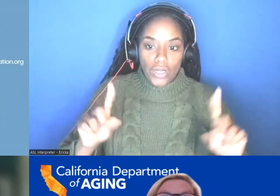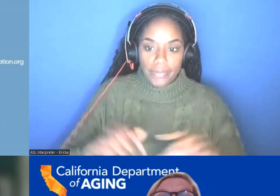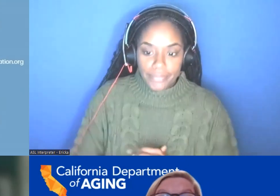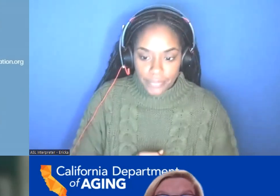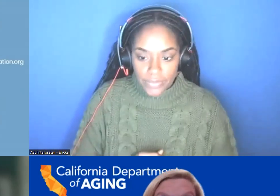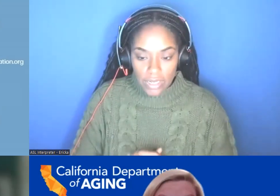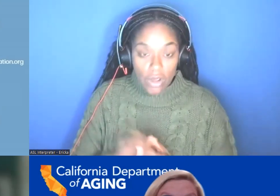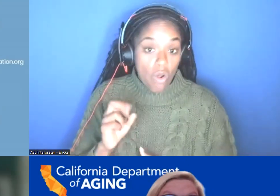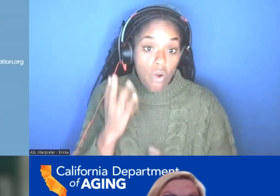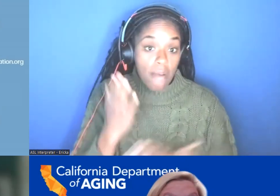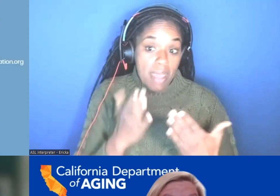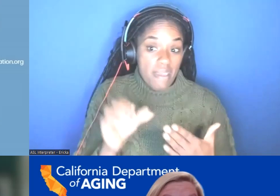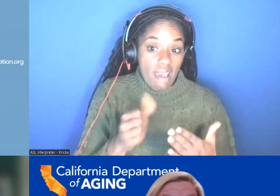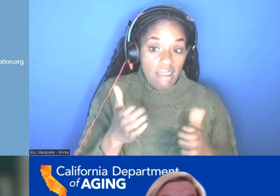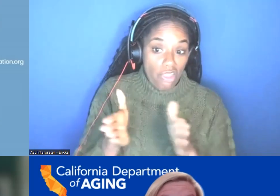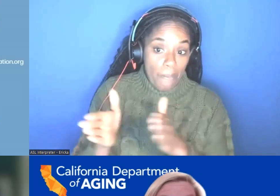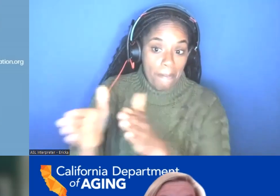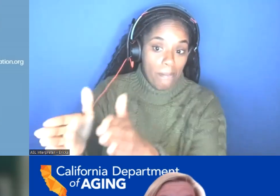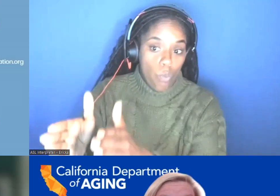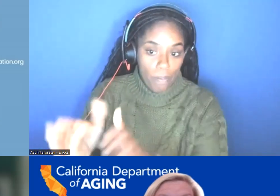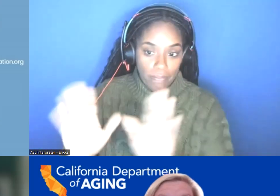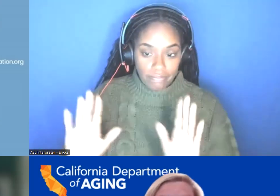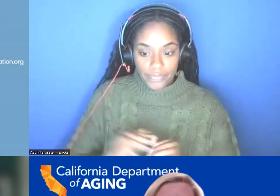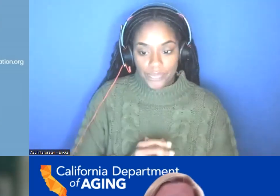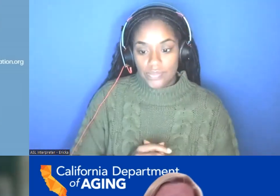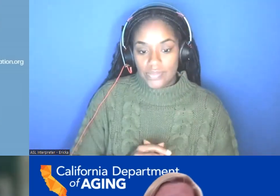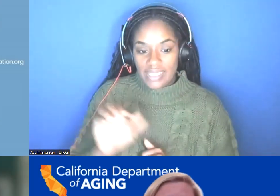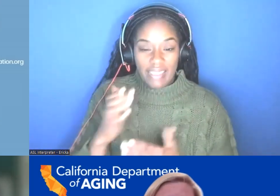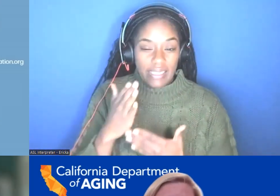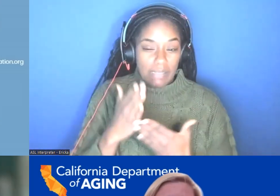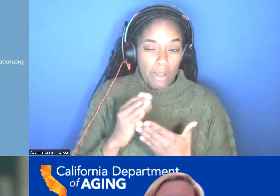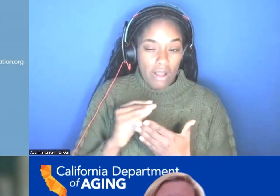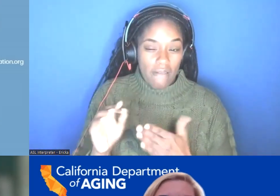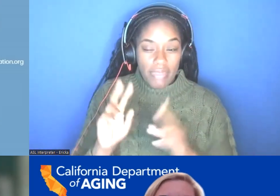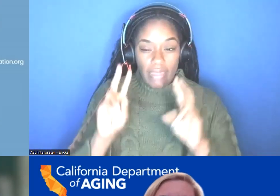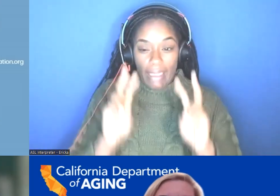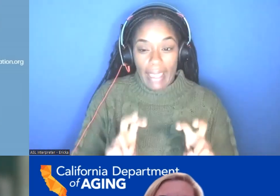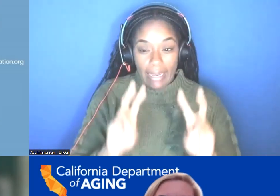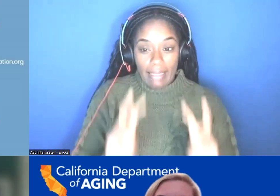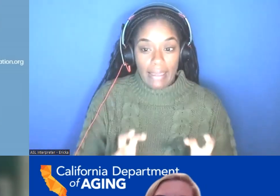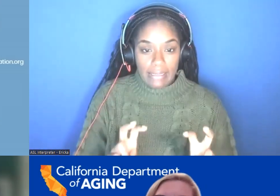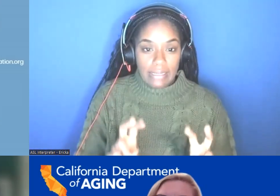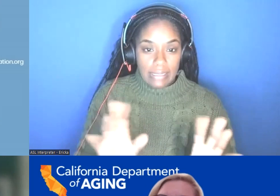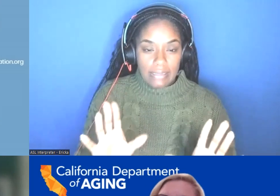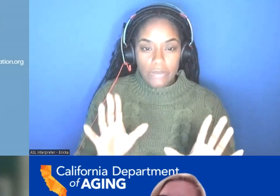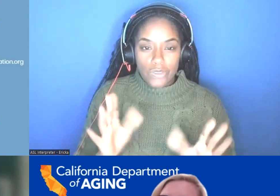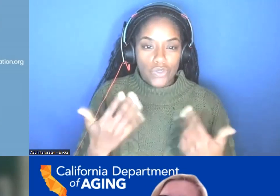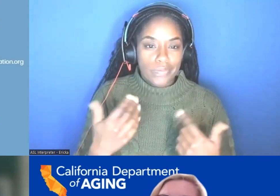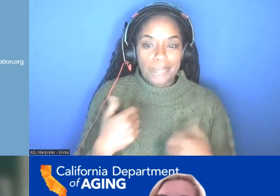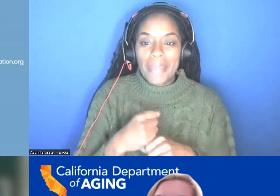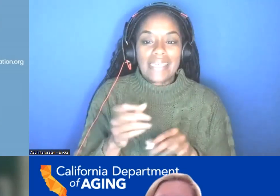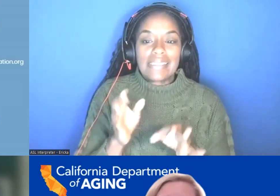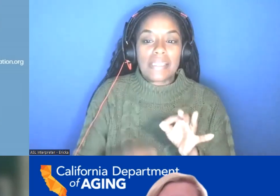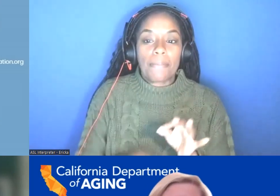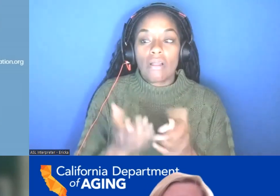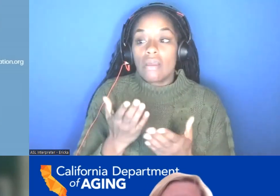There might be another path. So that's part of the analyze. In simplifying things, it could be